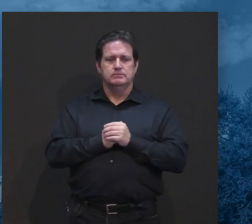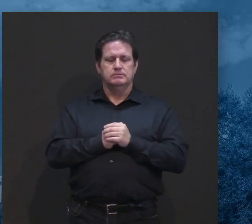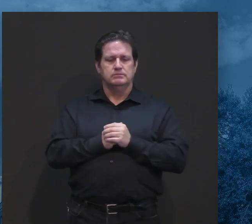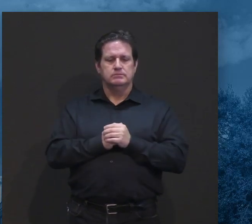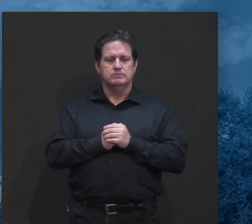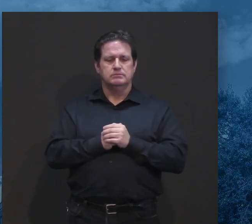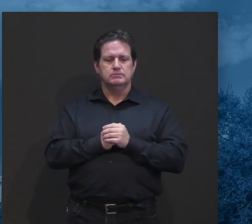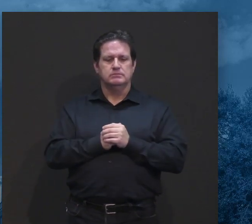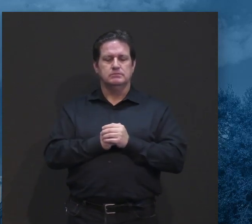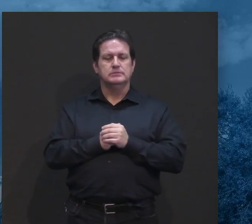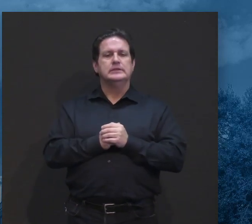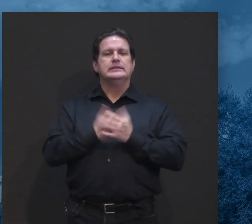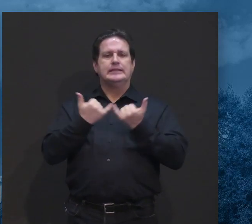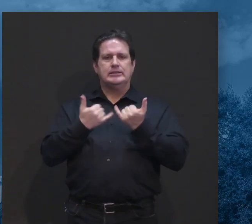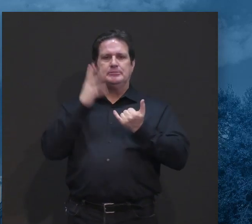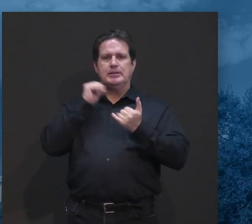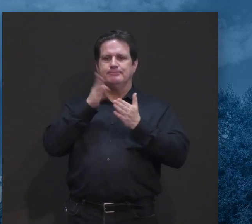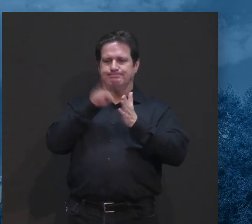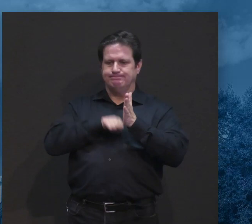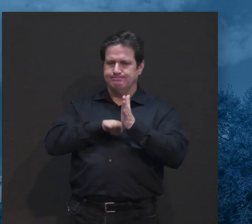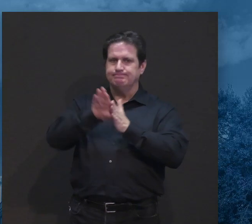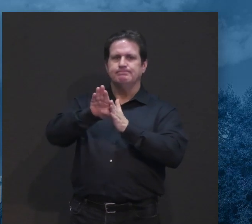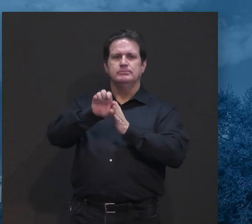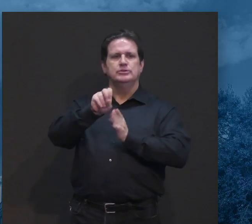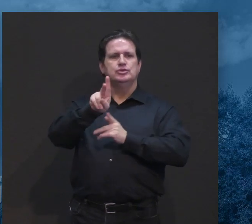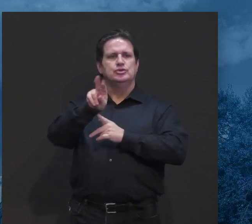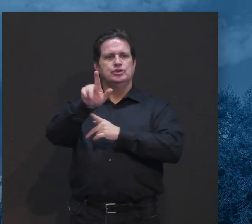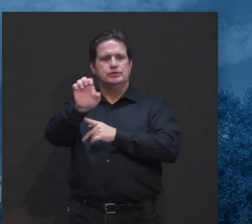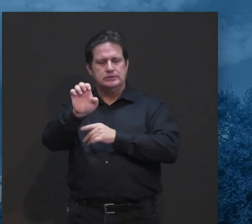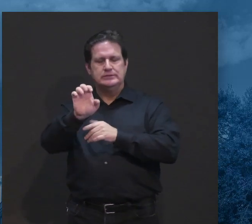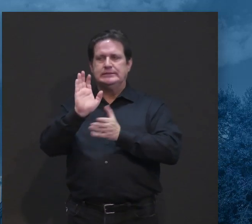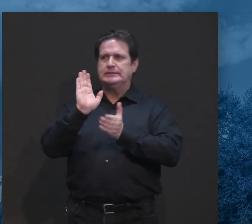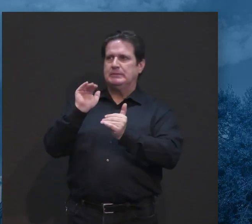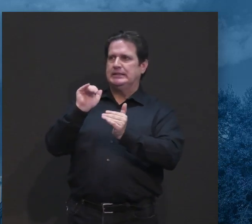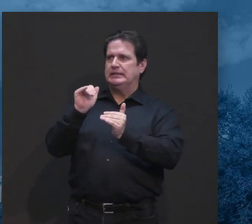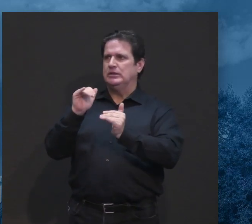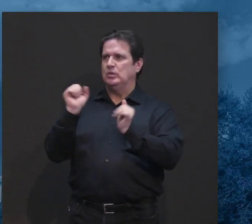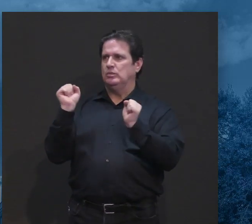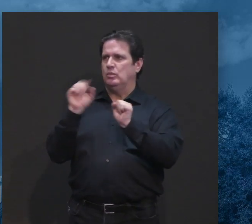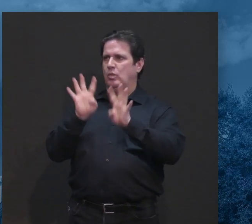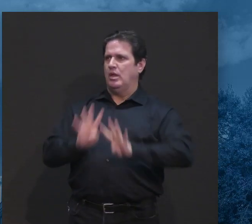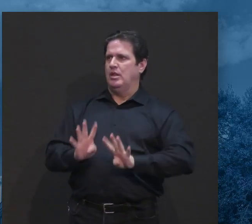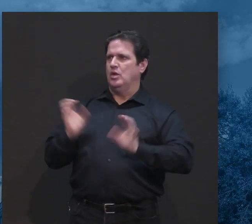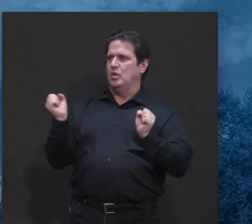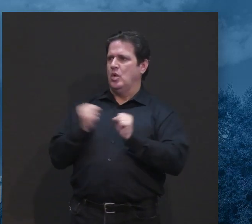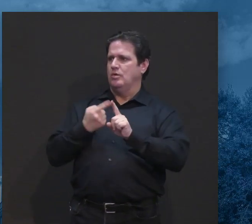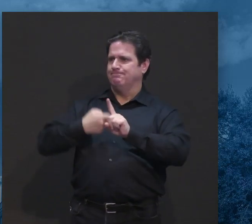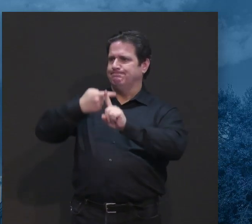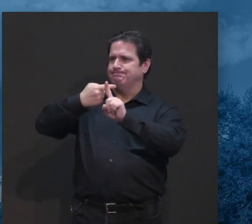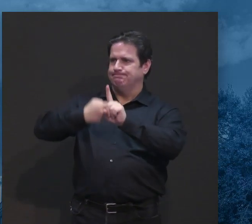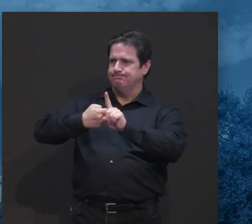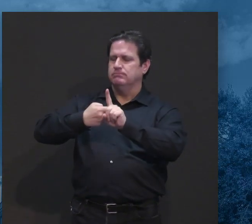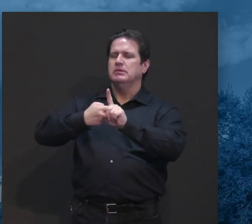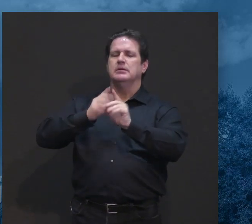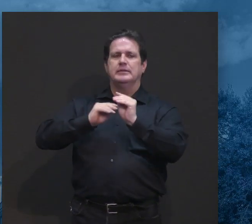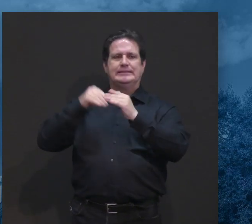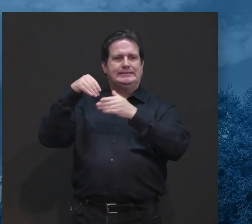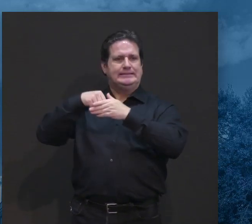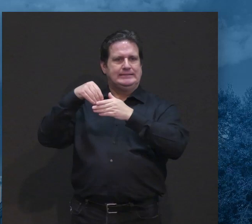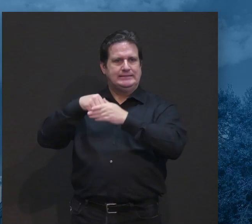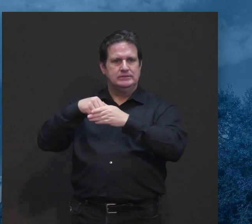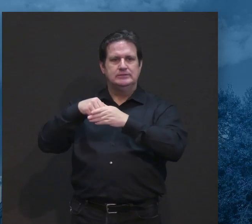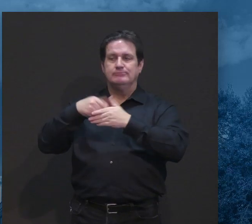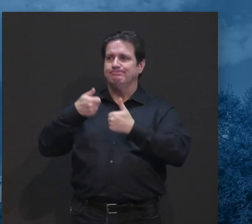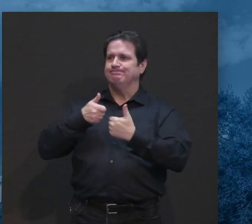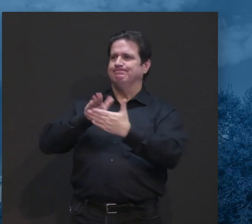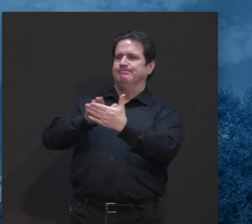and are experiencing now the surge that we expected as the weather got colder and people moved inside. We're